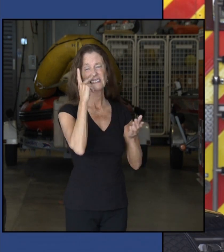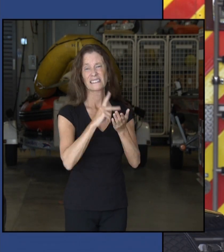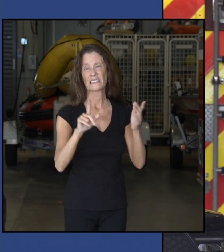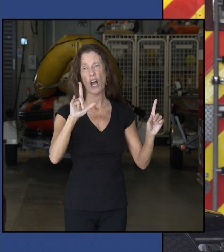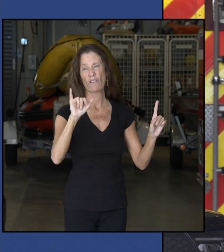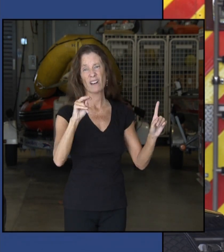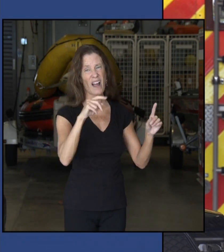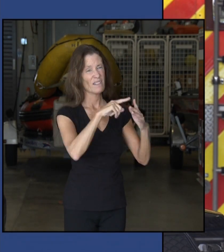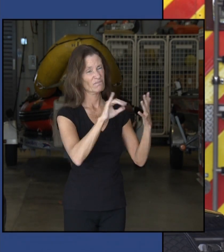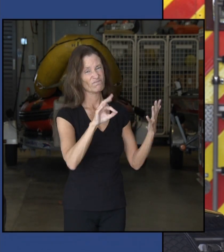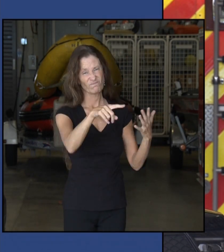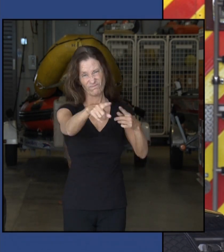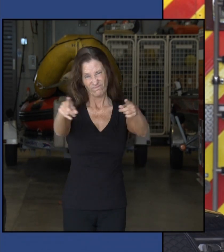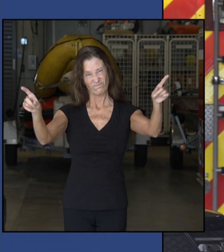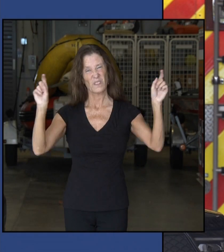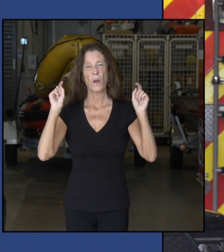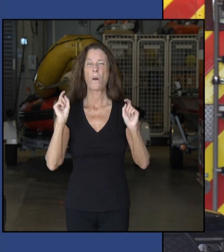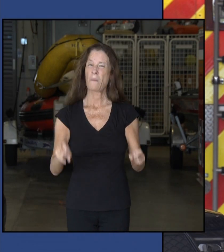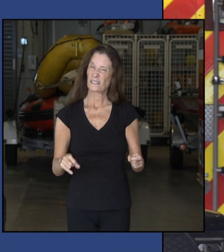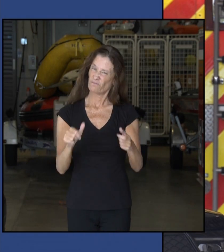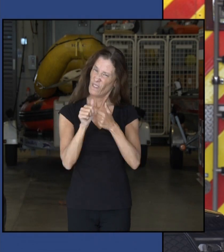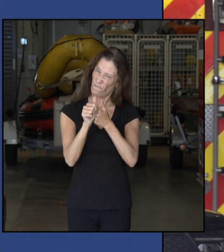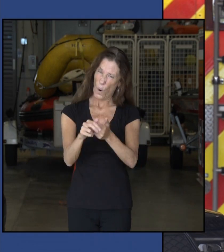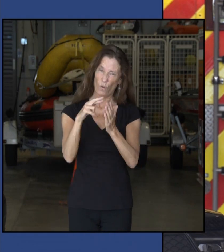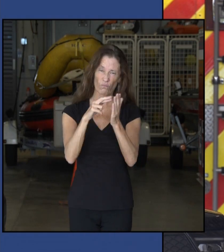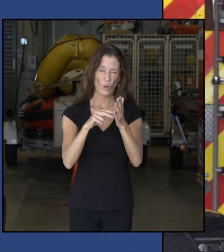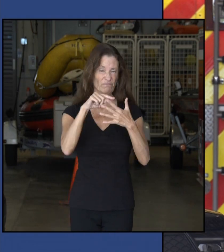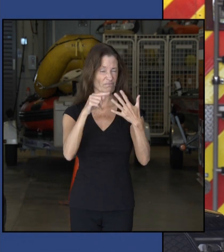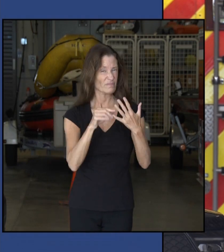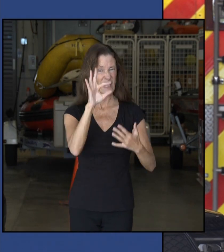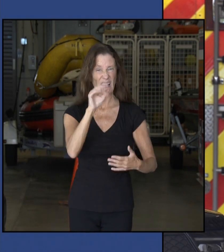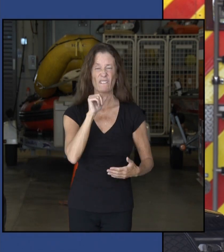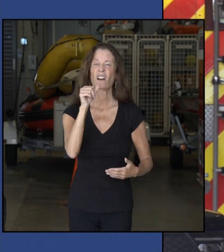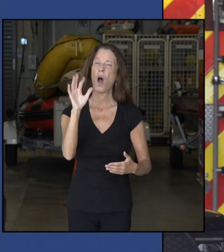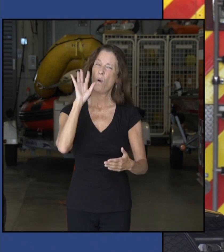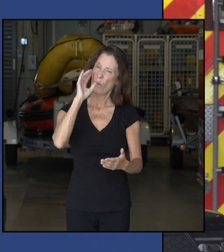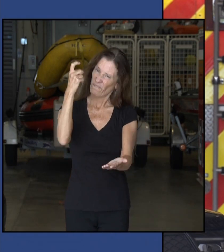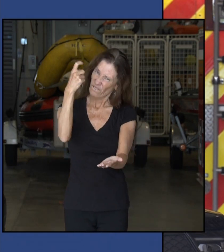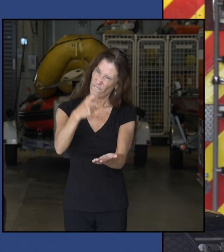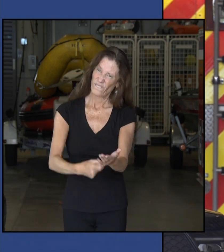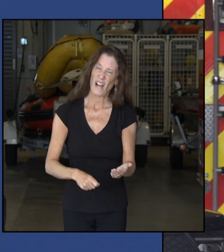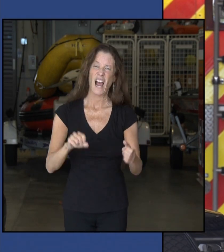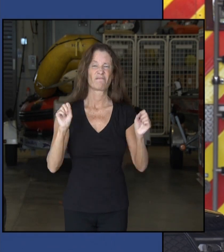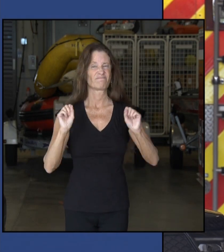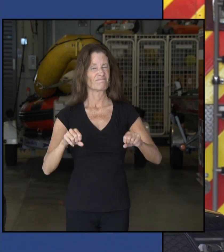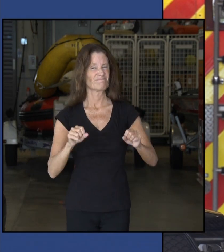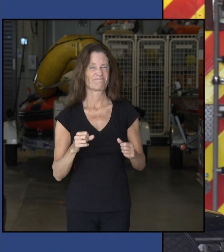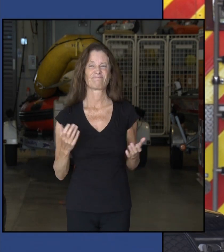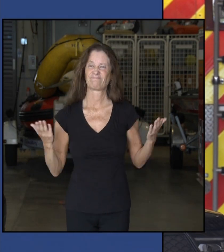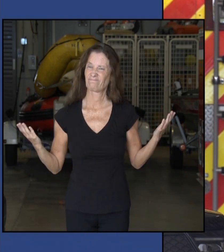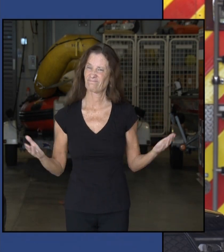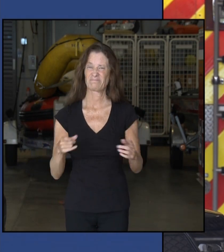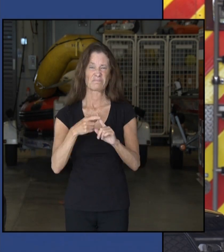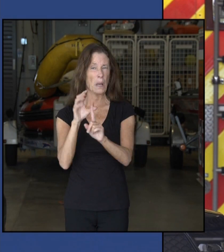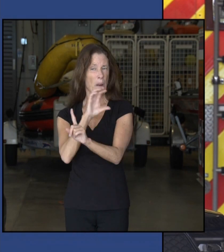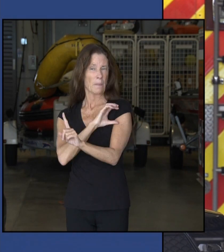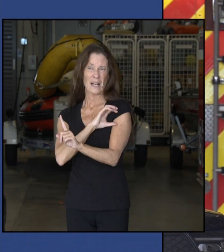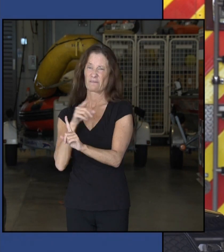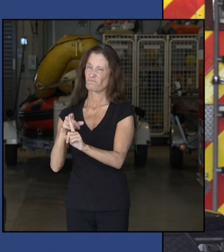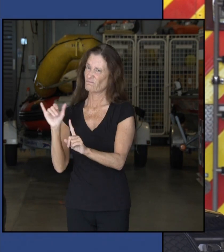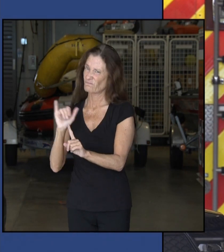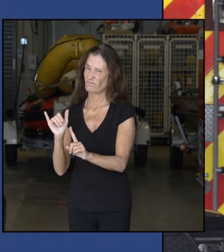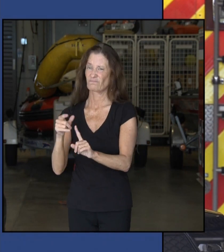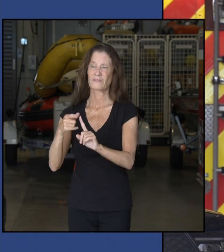accord with our public safety mandate, PSP and our municipal partners were empowered to enforce the order